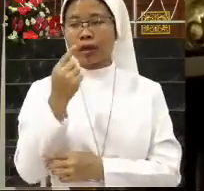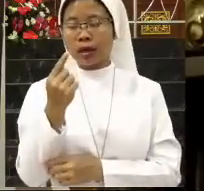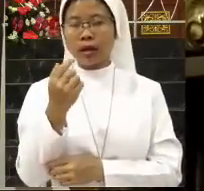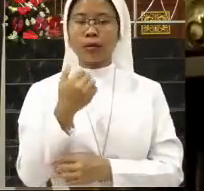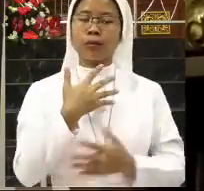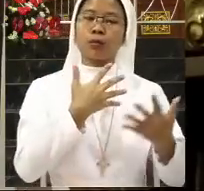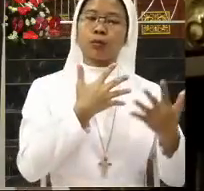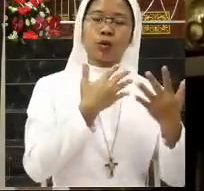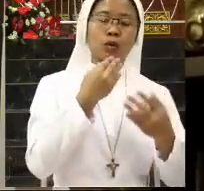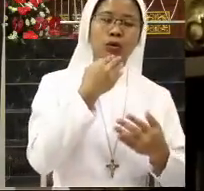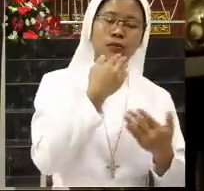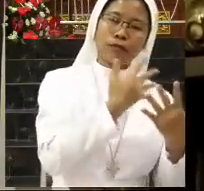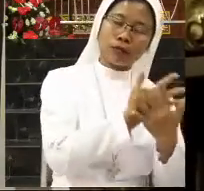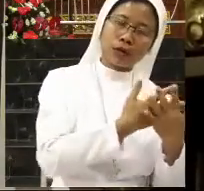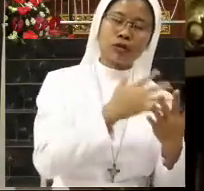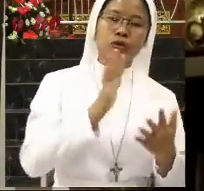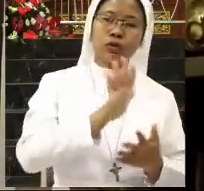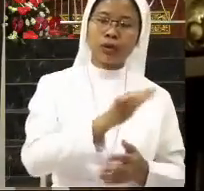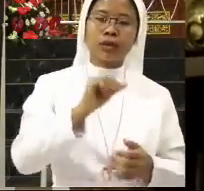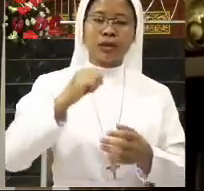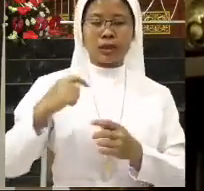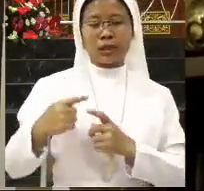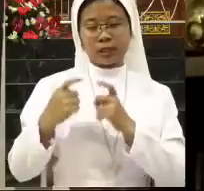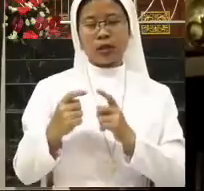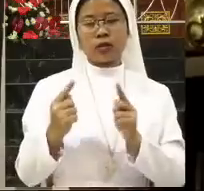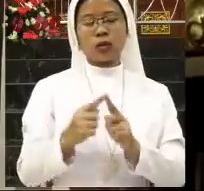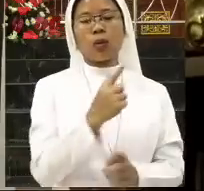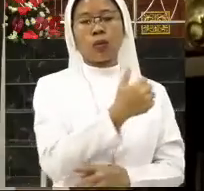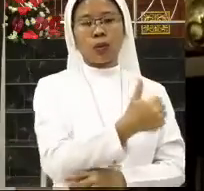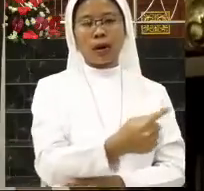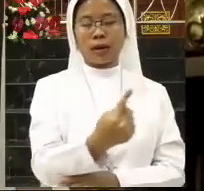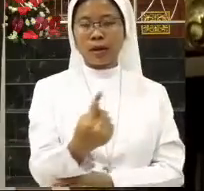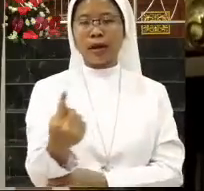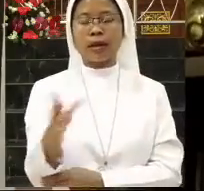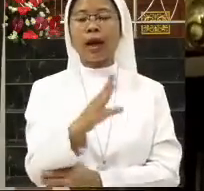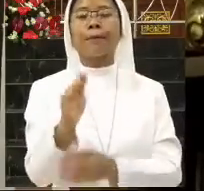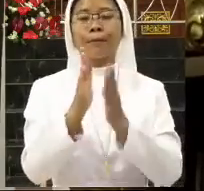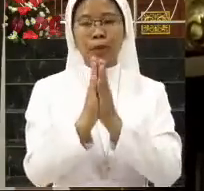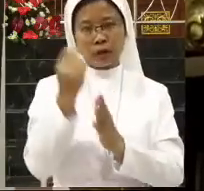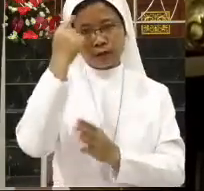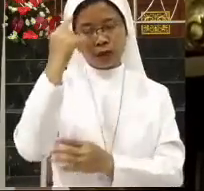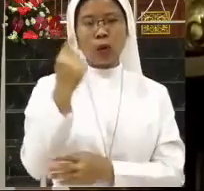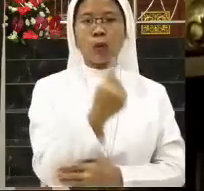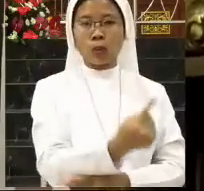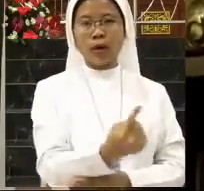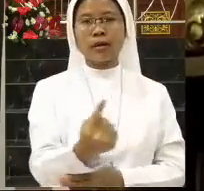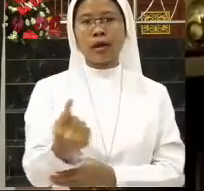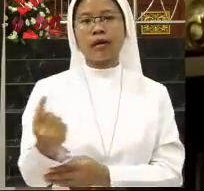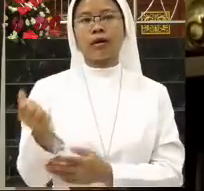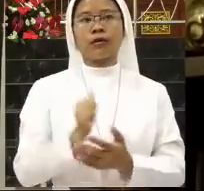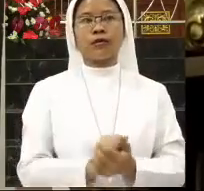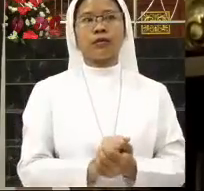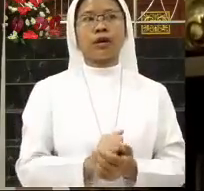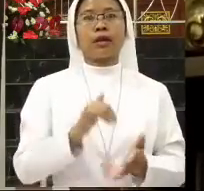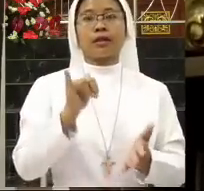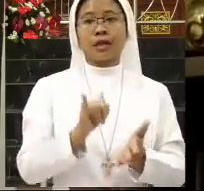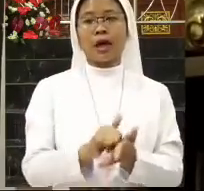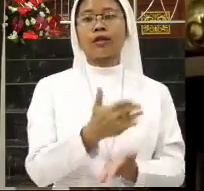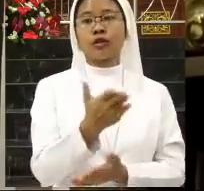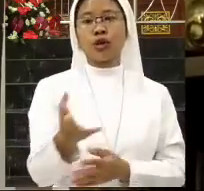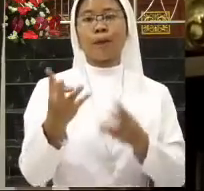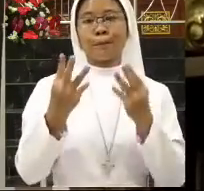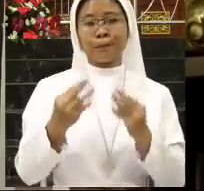sins to one another and pray for one another that you